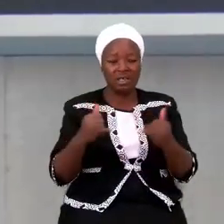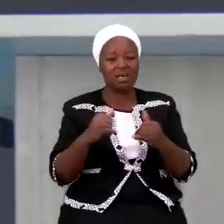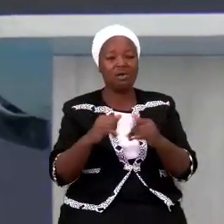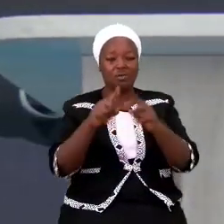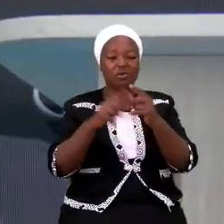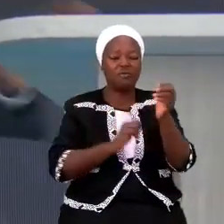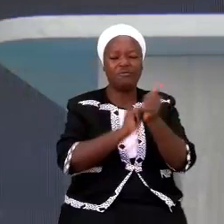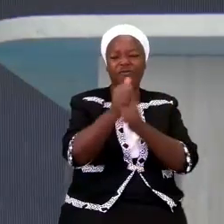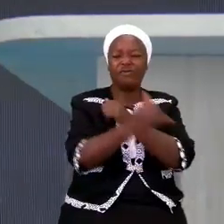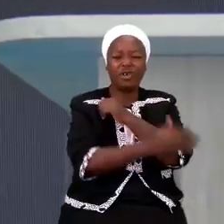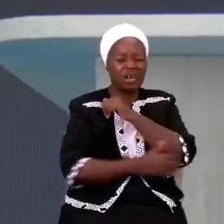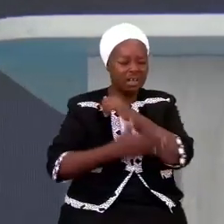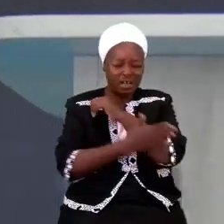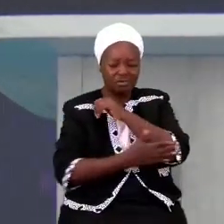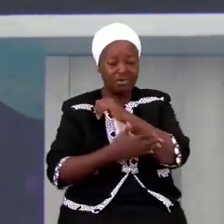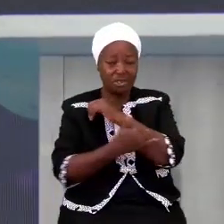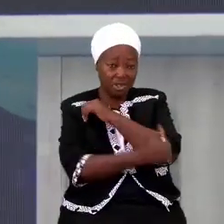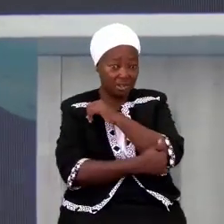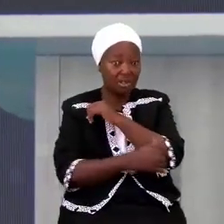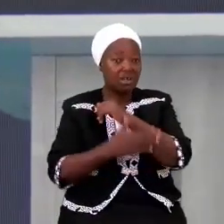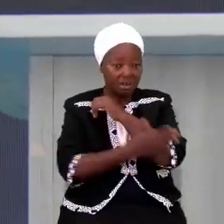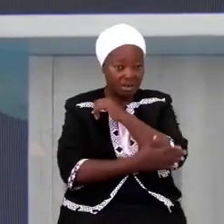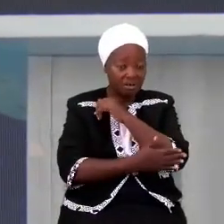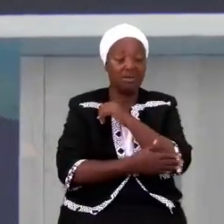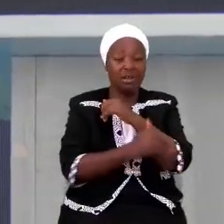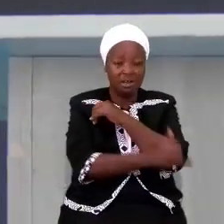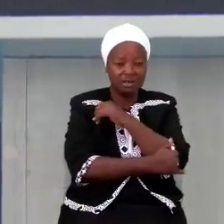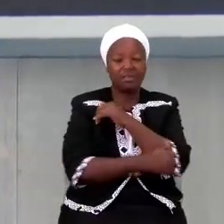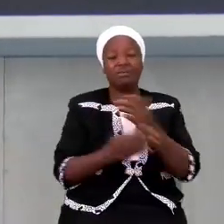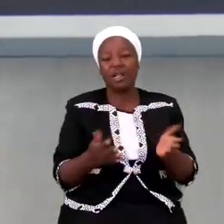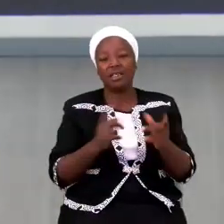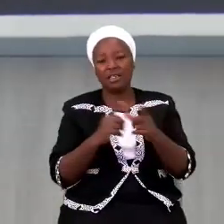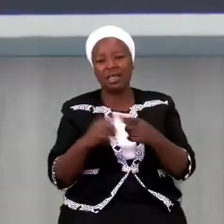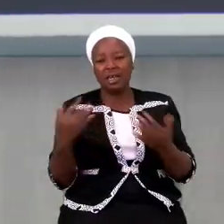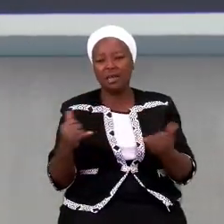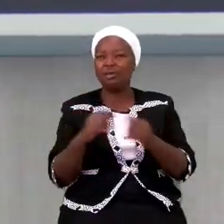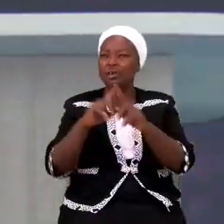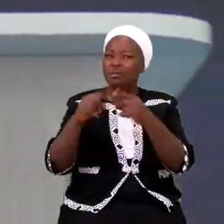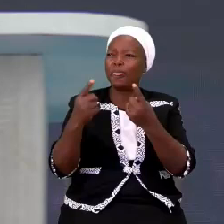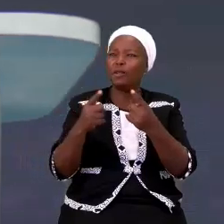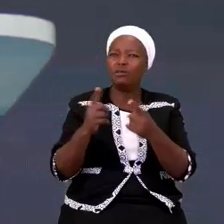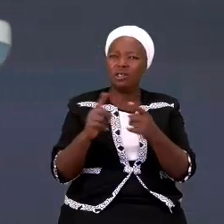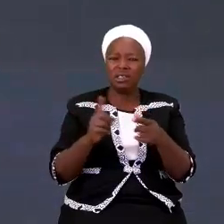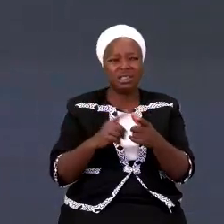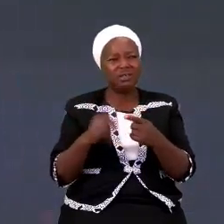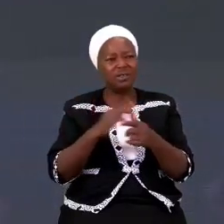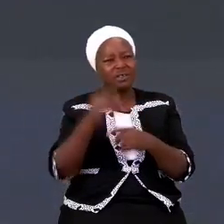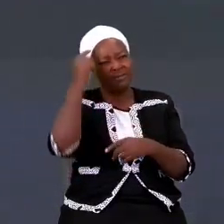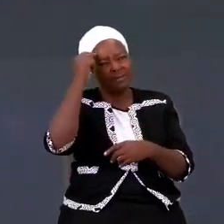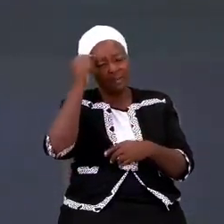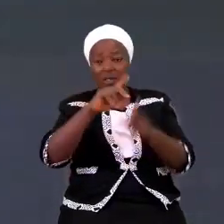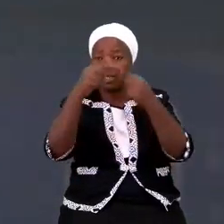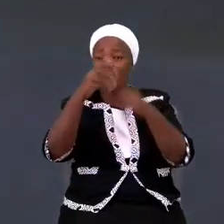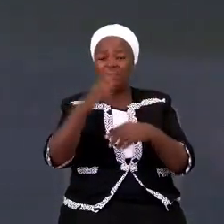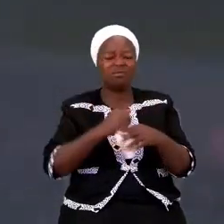wanted him back, but he never came back until he suffered. He spent everything that